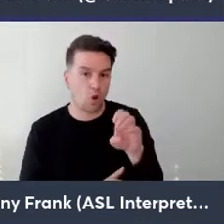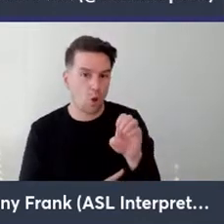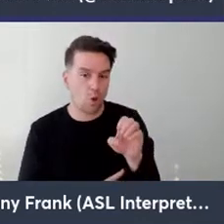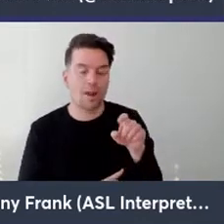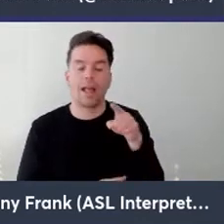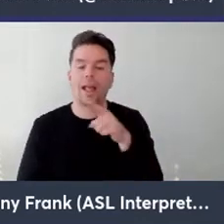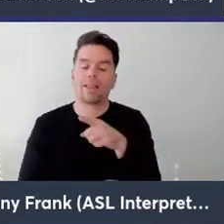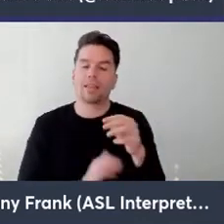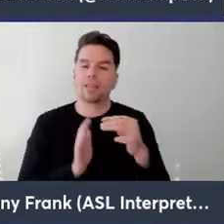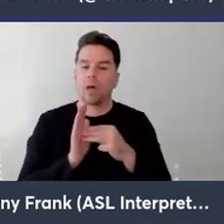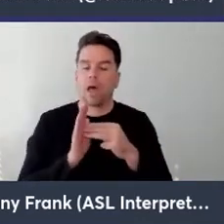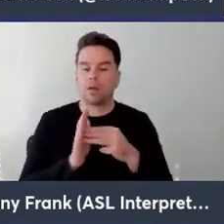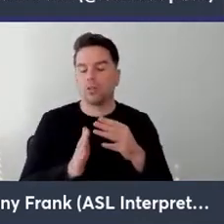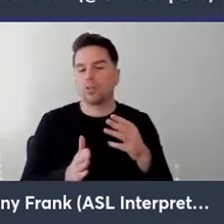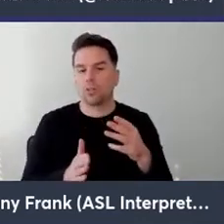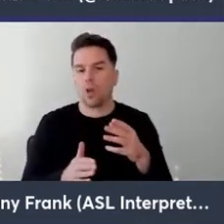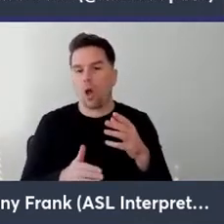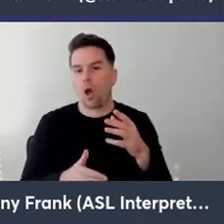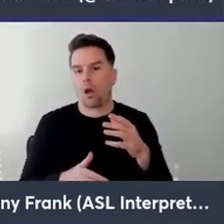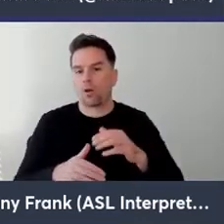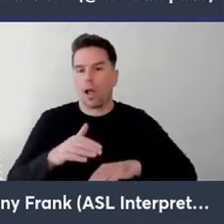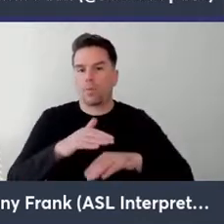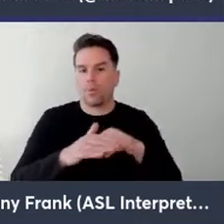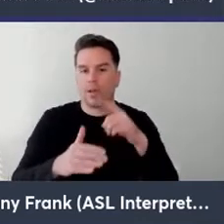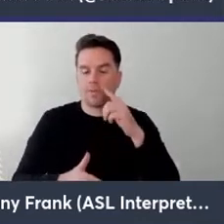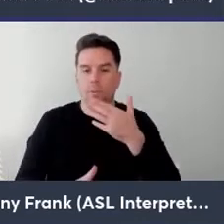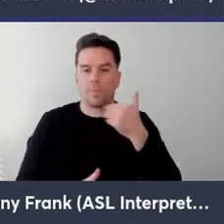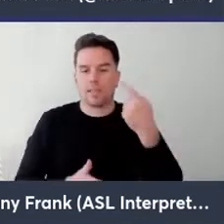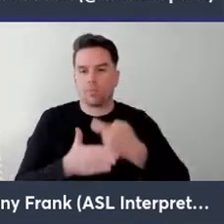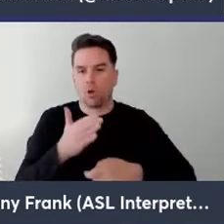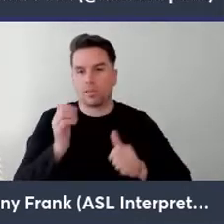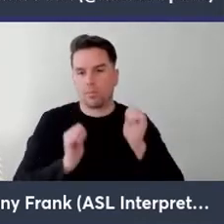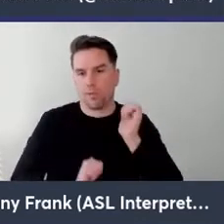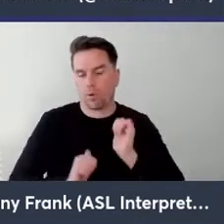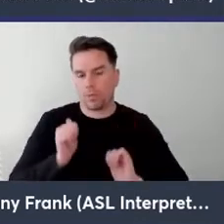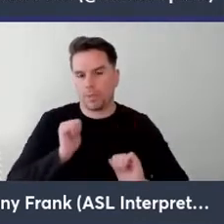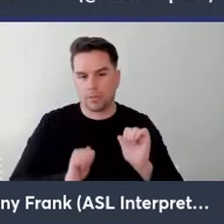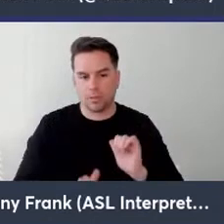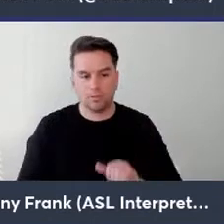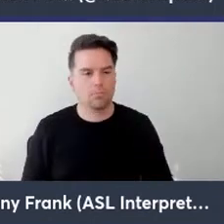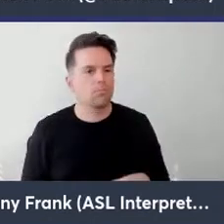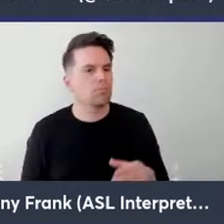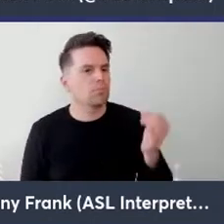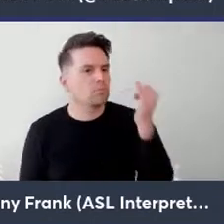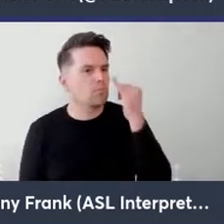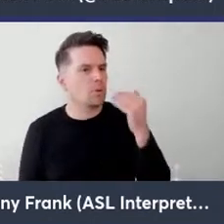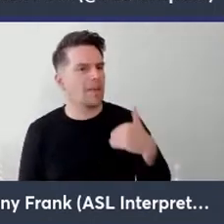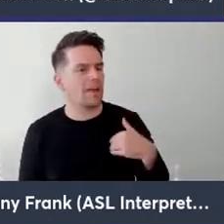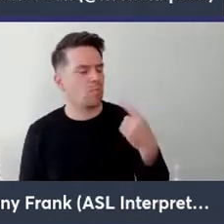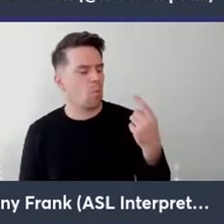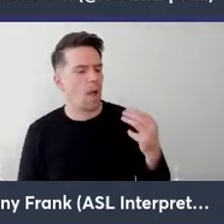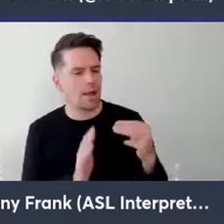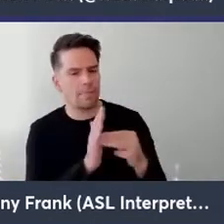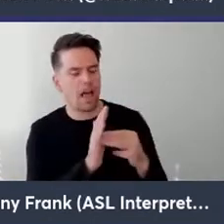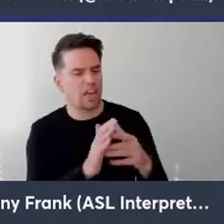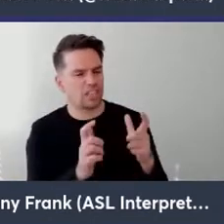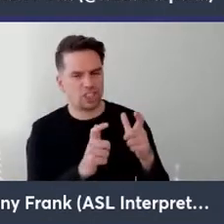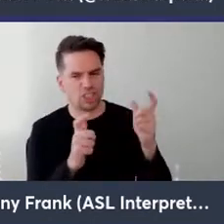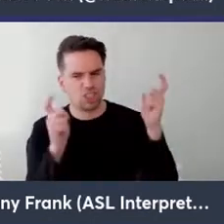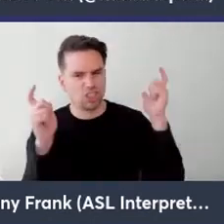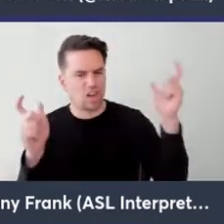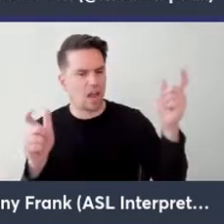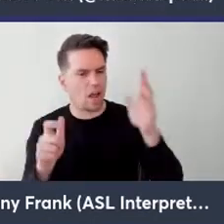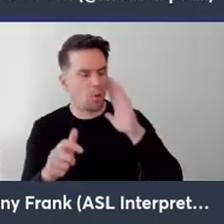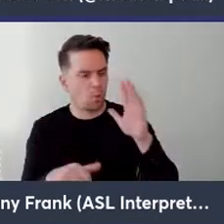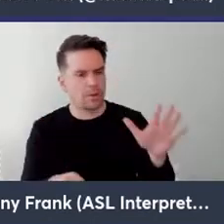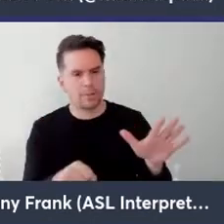the best price performance in this case. So what happens if I have one model which is just gigantic and it would